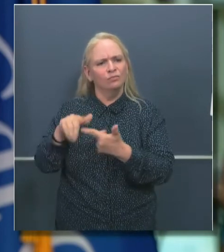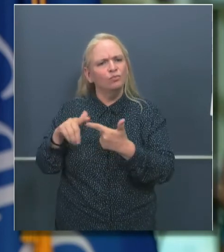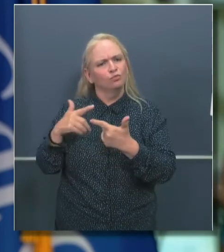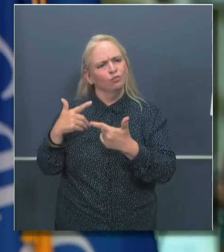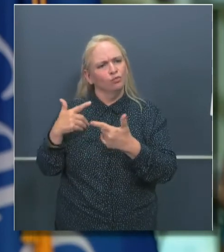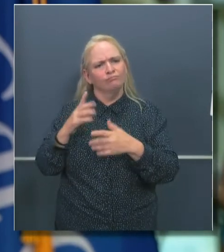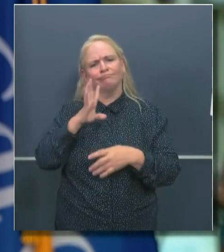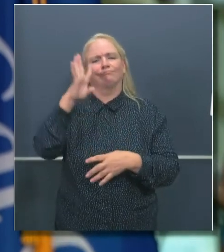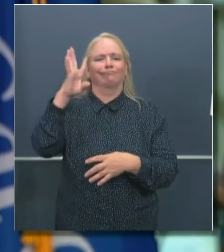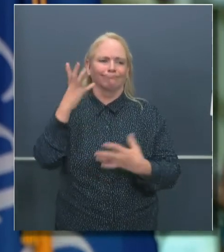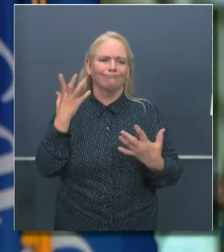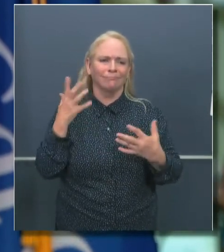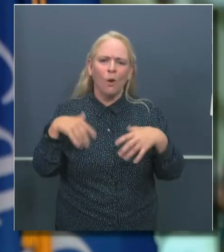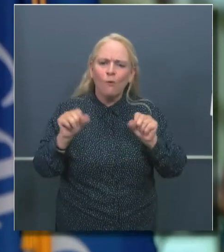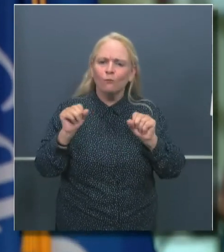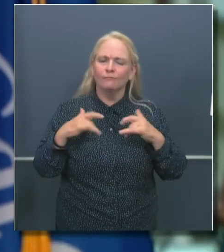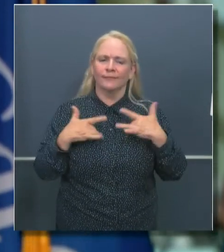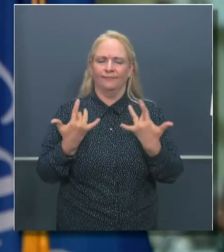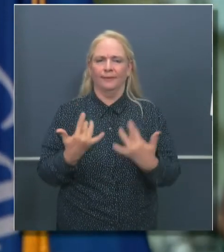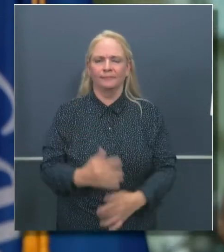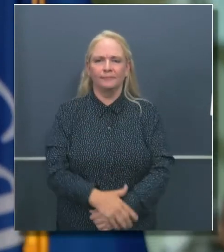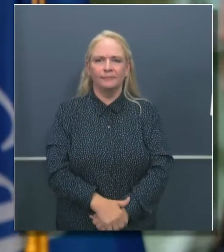rights.